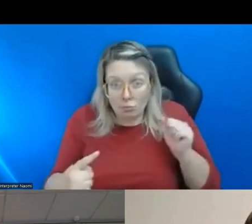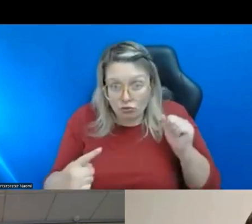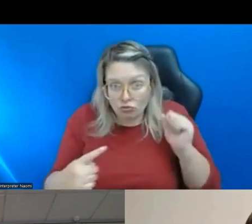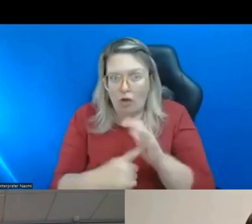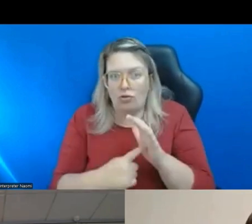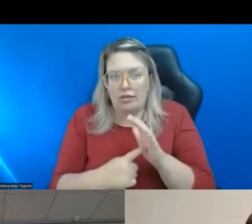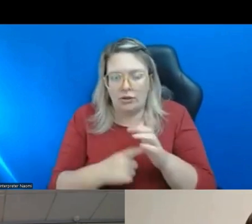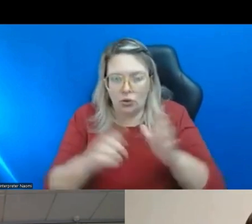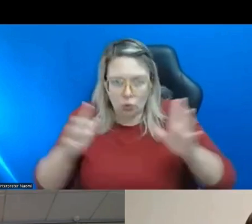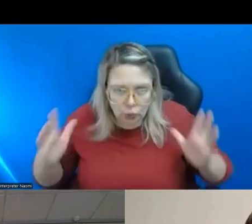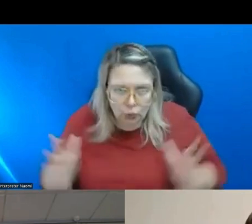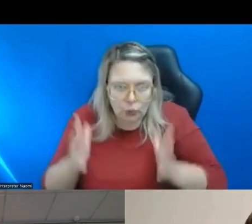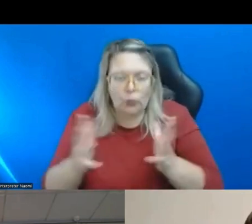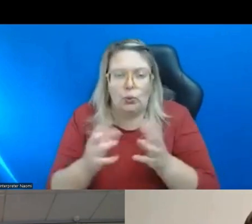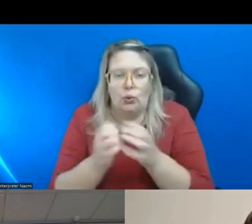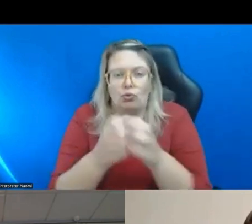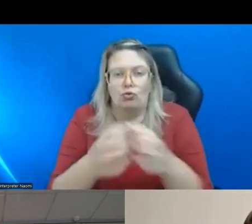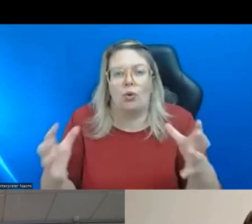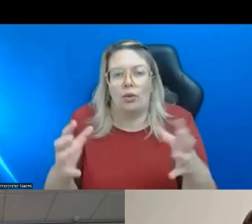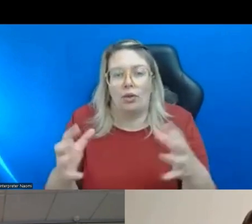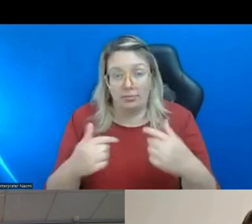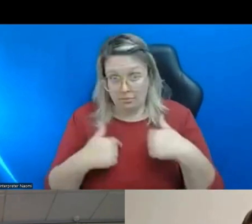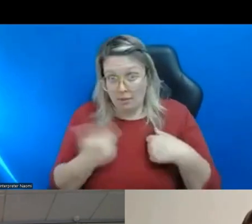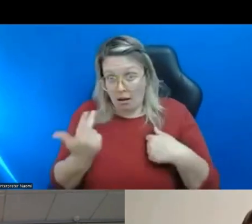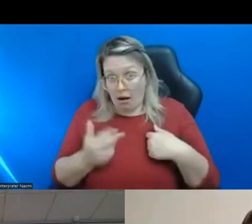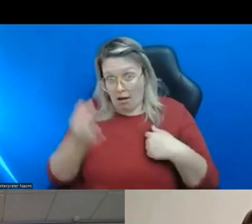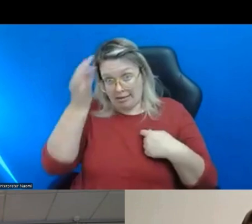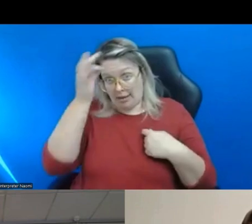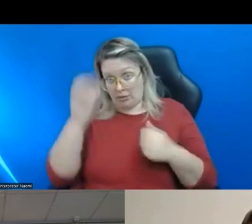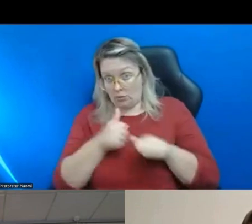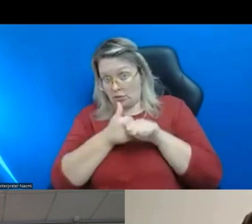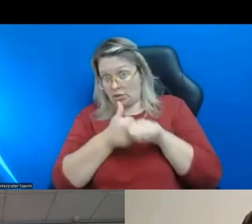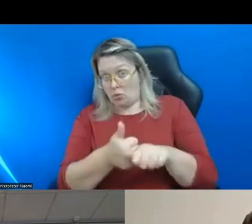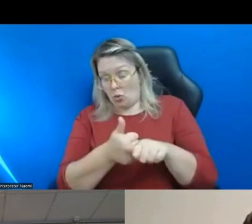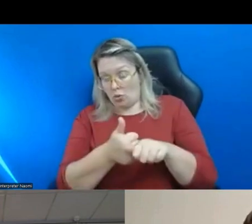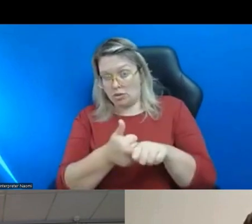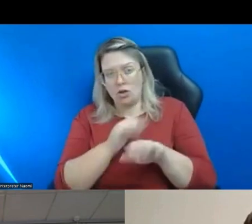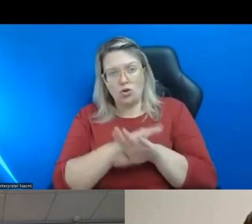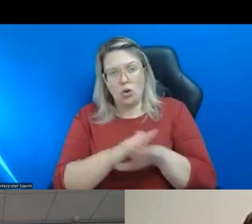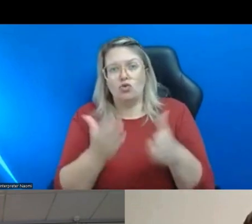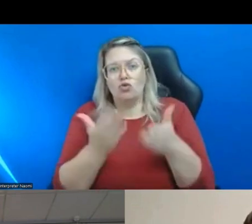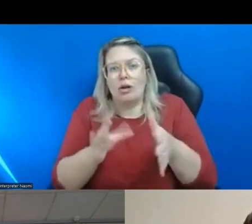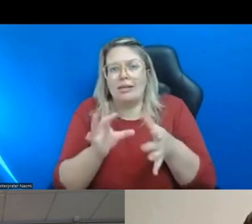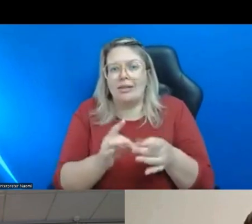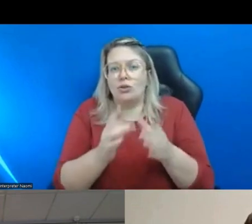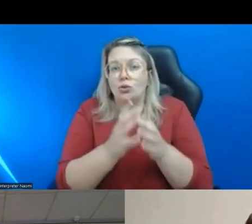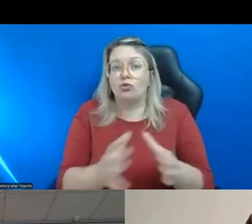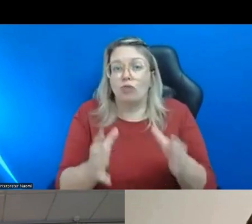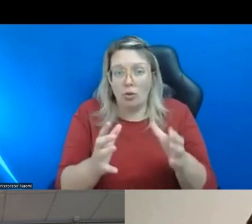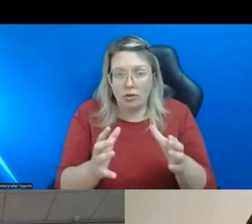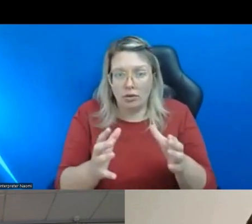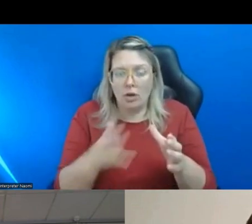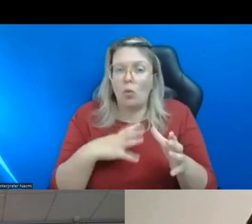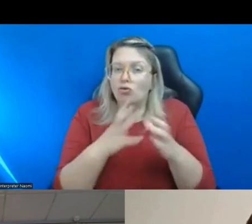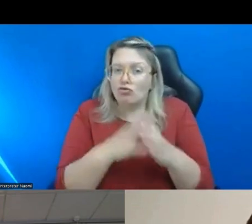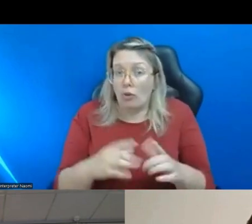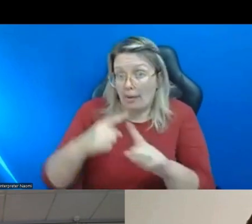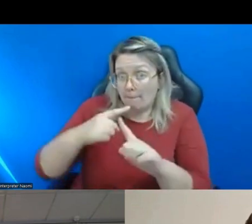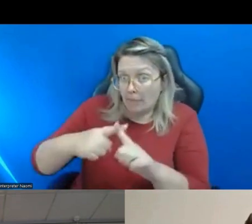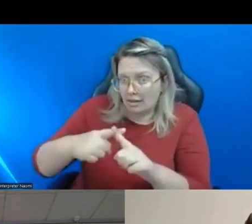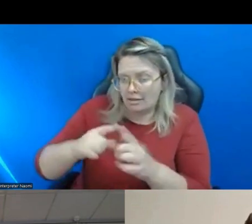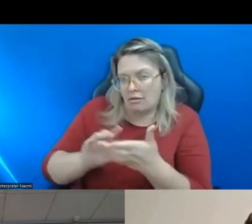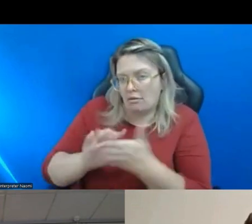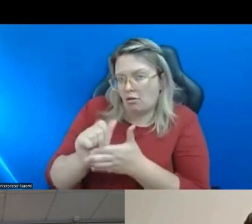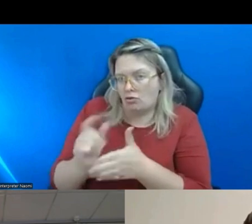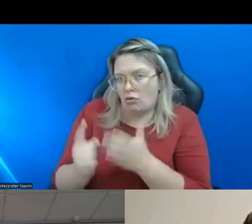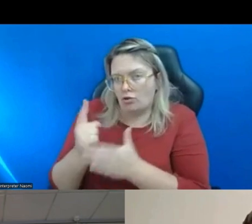The Arts Council's mission, while we want to help support that growth, is broader than just supporting growth. We want to see cultural opportunity wherever you are in the